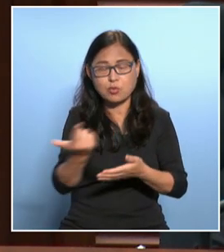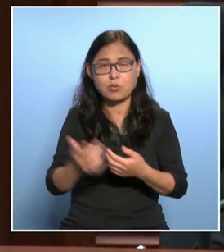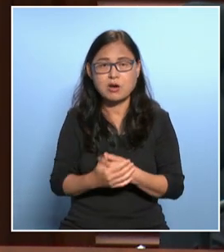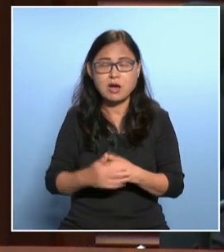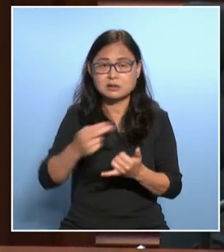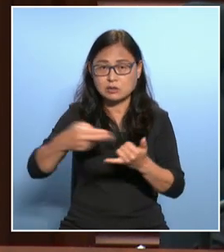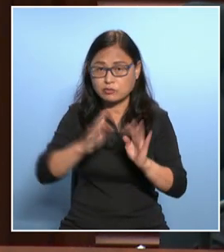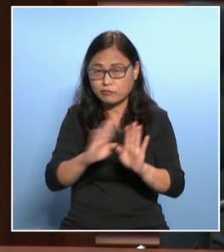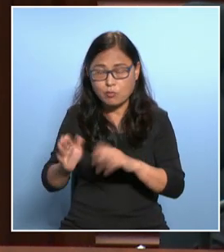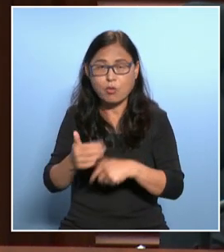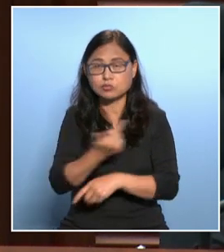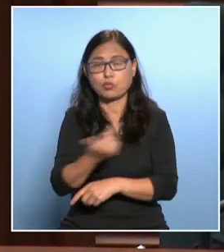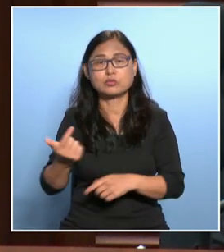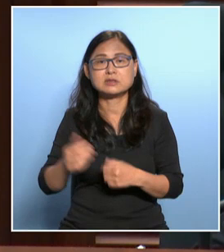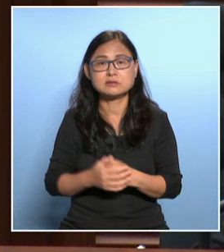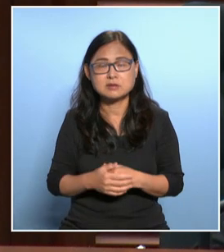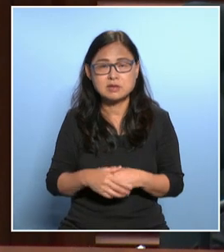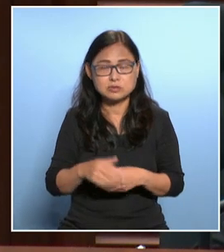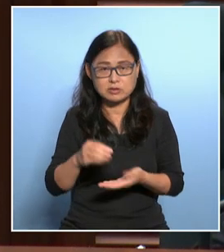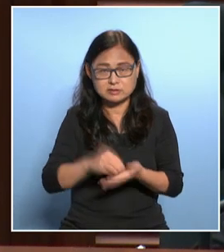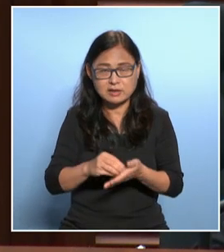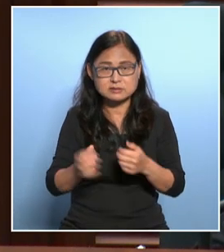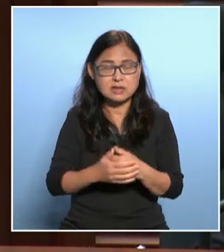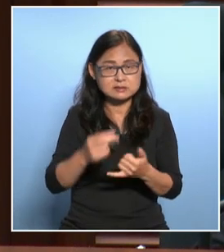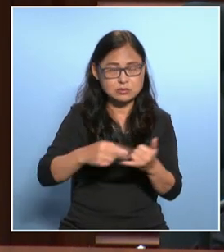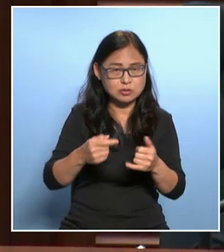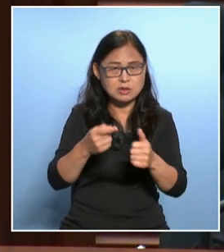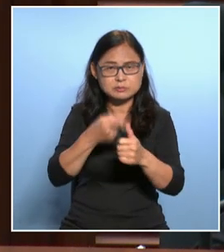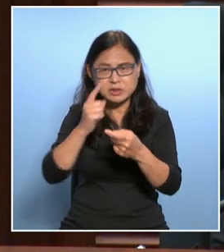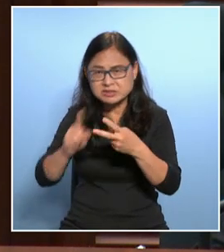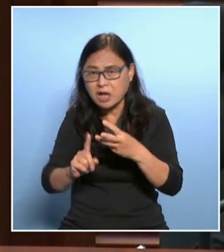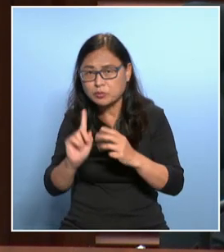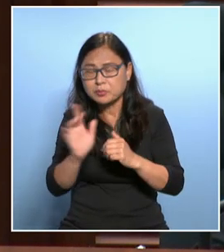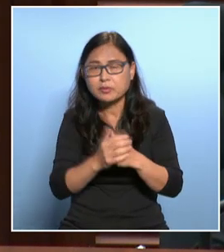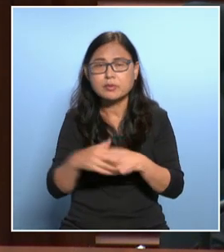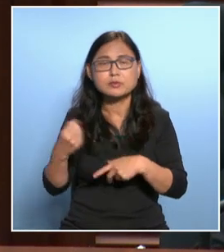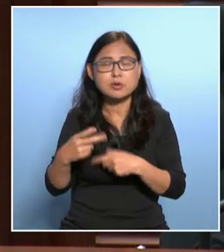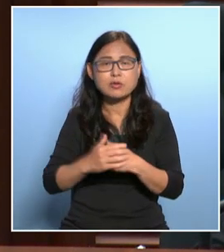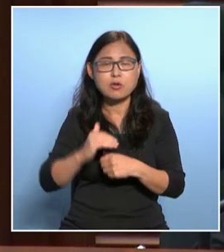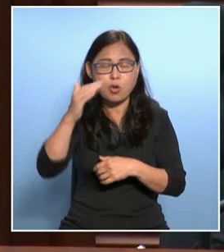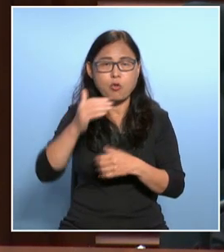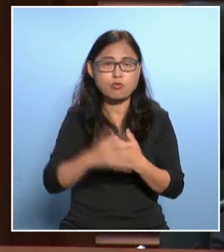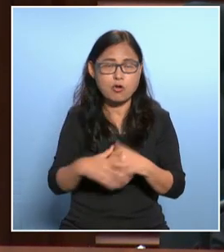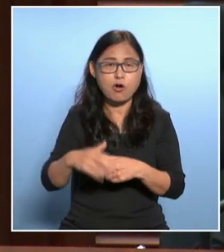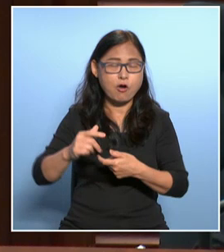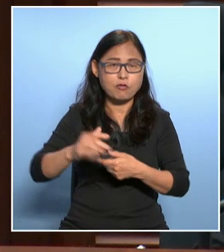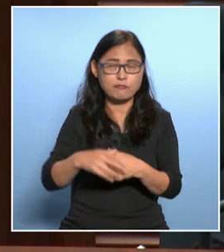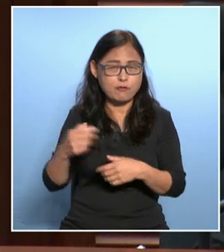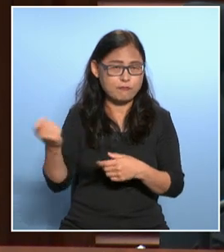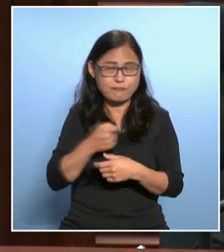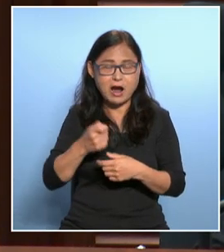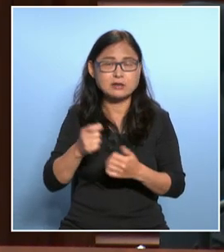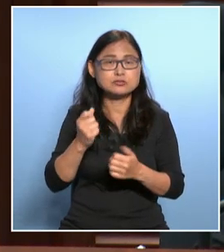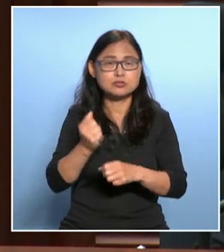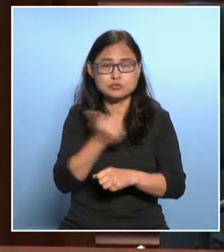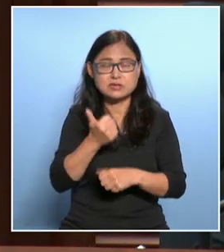of relevant services. We have stepped up the relevant manpower, prioritize surgeries, adopt high-volume